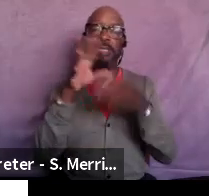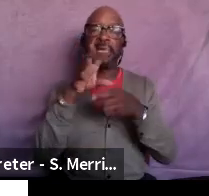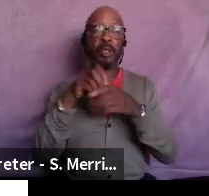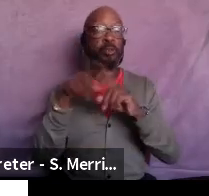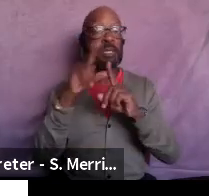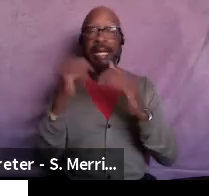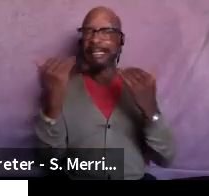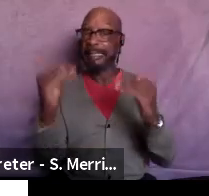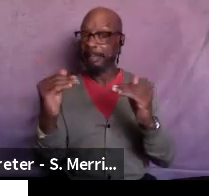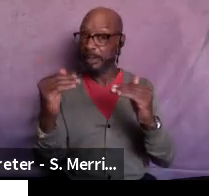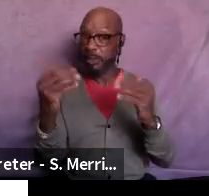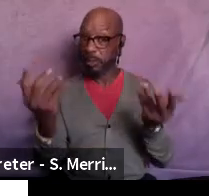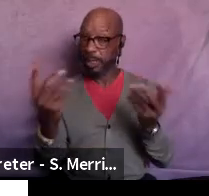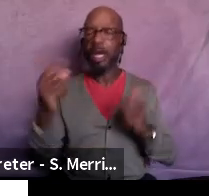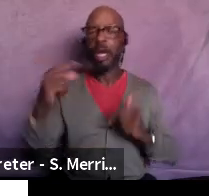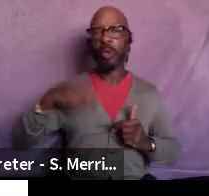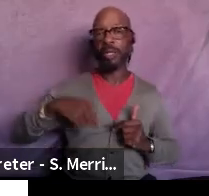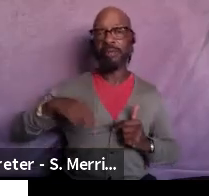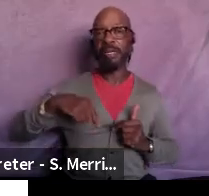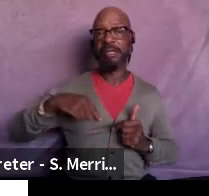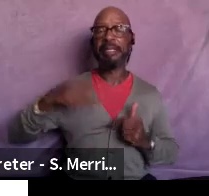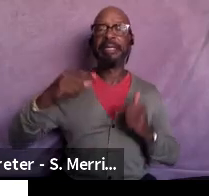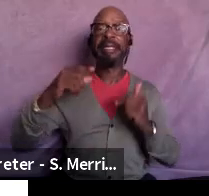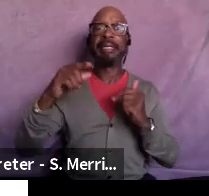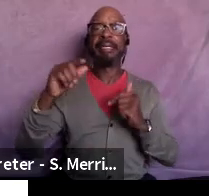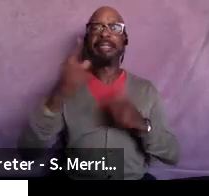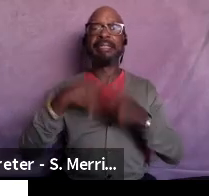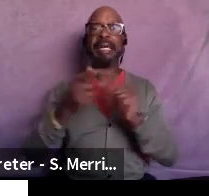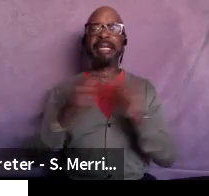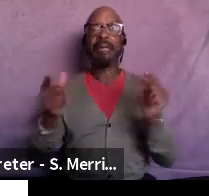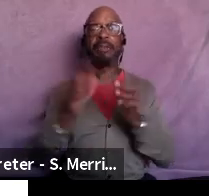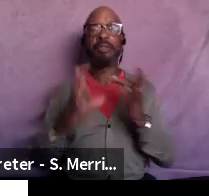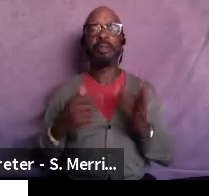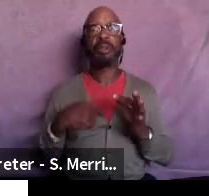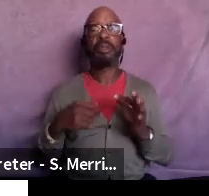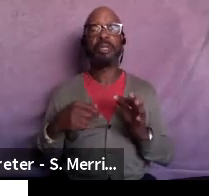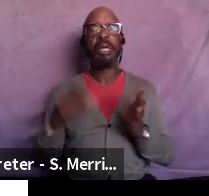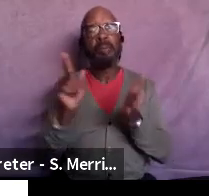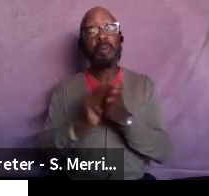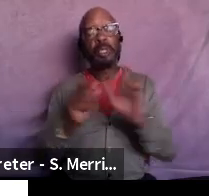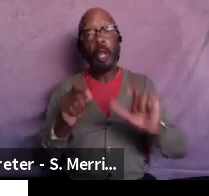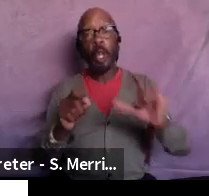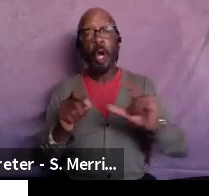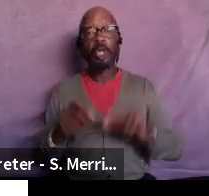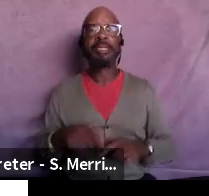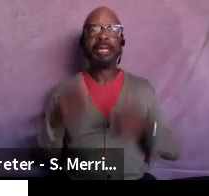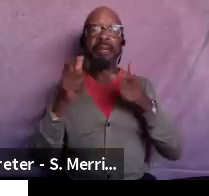limited to, qualified sign language interpreters, large print materials, text